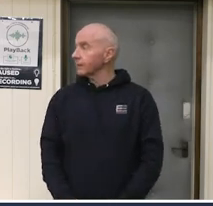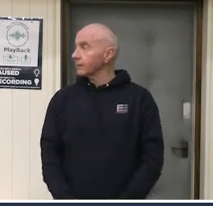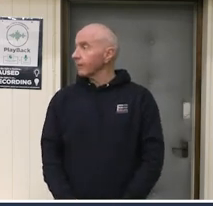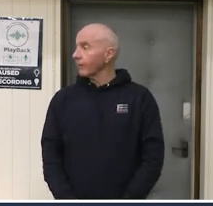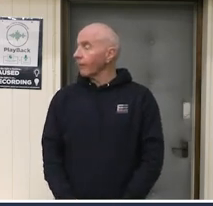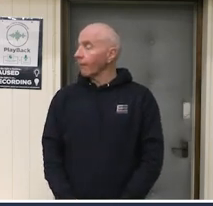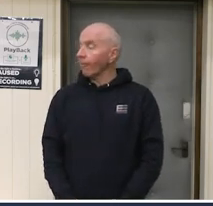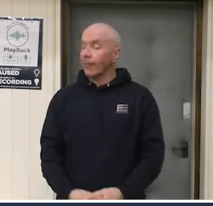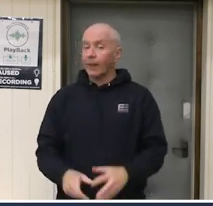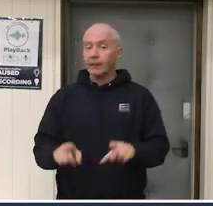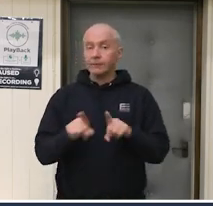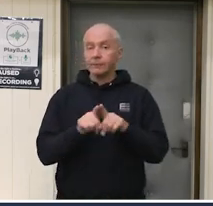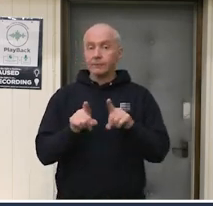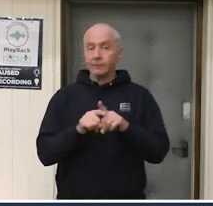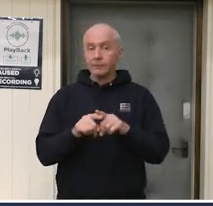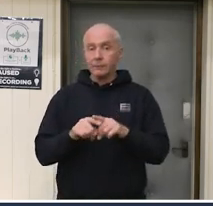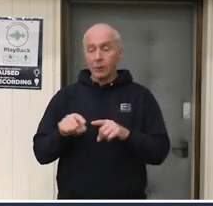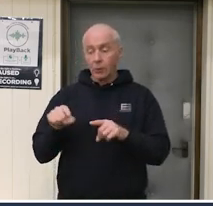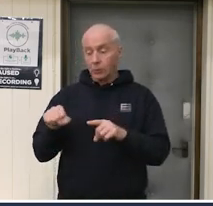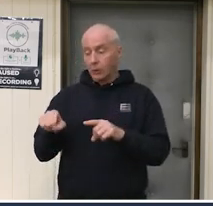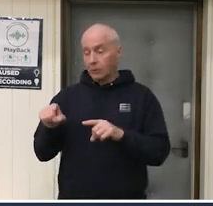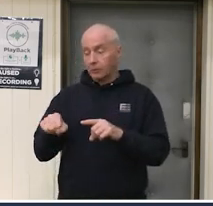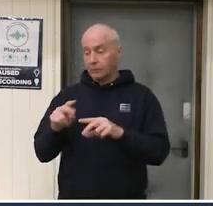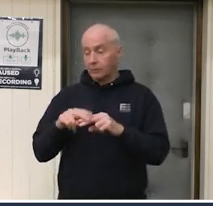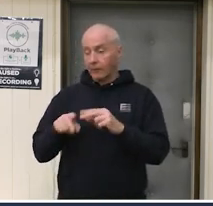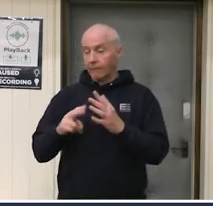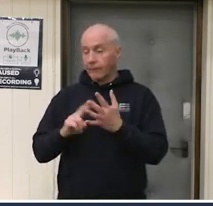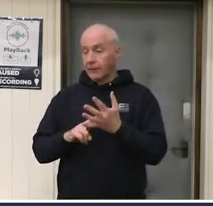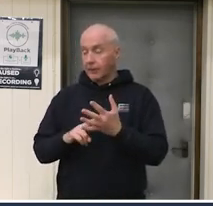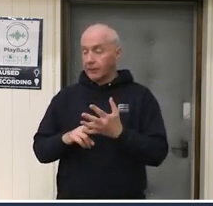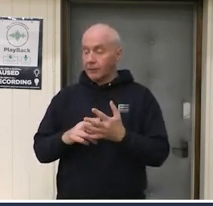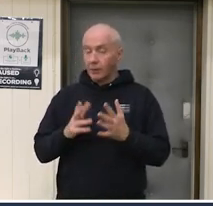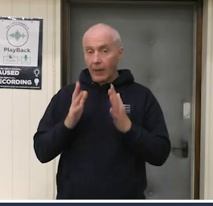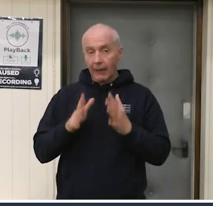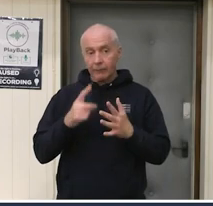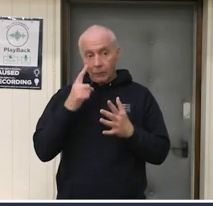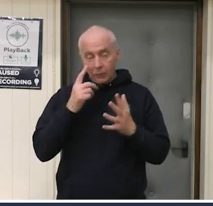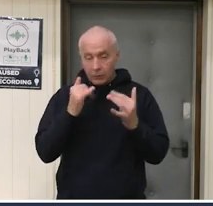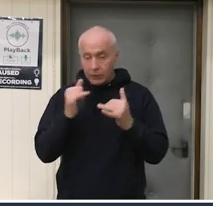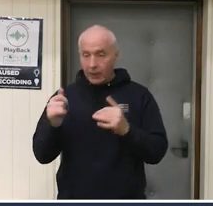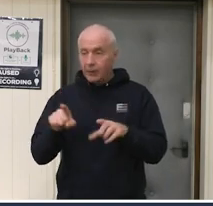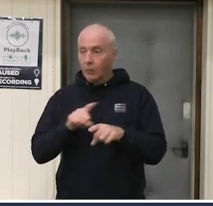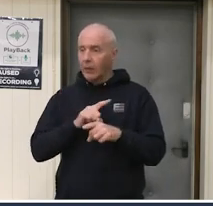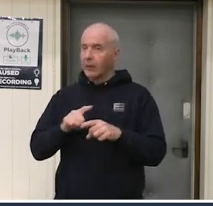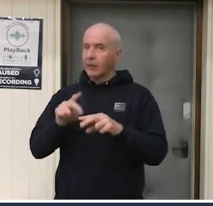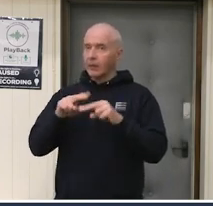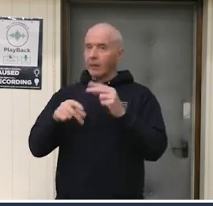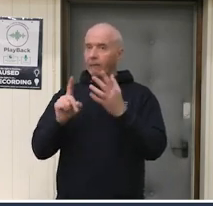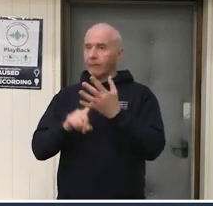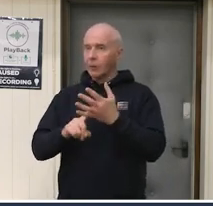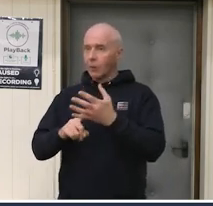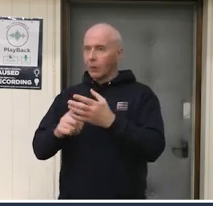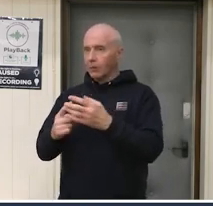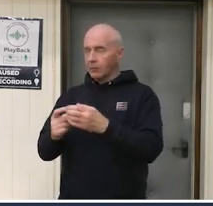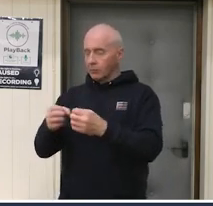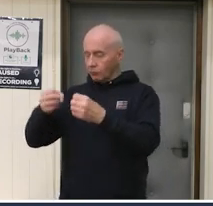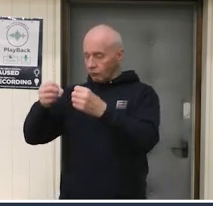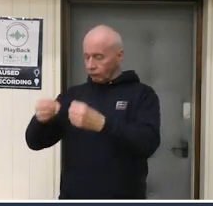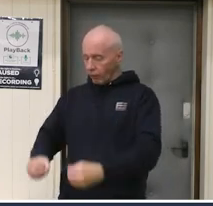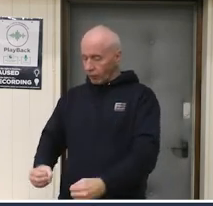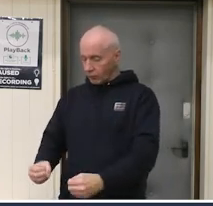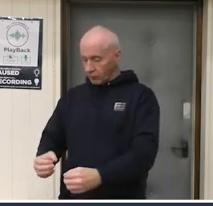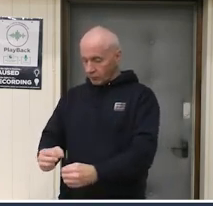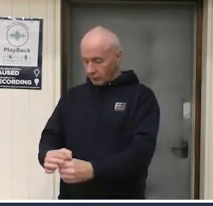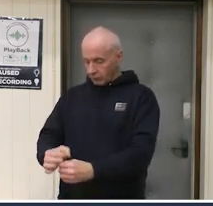Also, with fission, you have to keep your eye on the ball, right? Because the fuel rods in the reactor, you have to carefully moderate the reactions